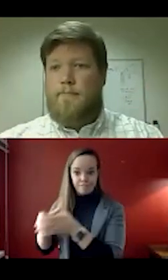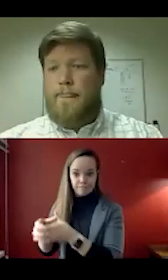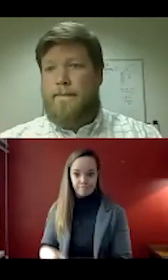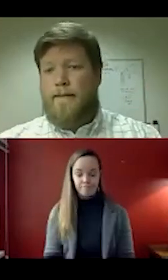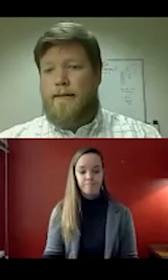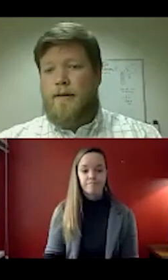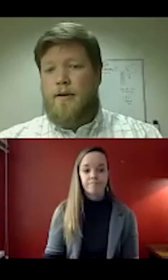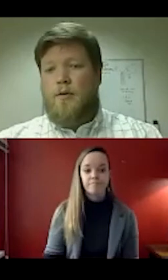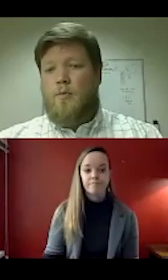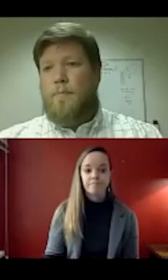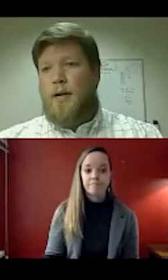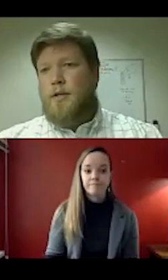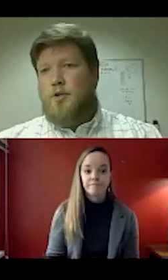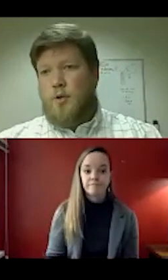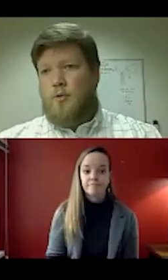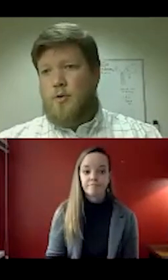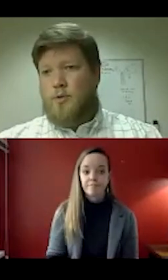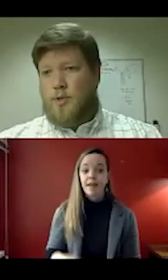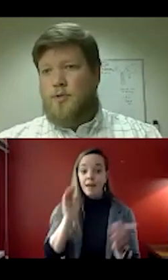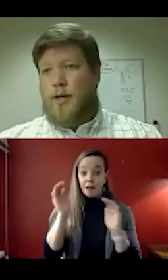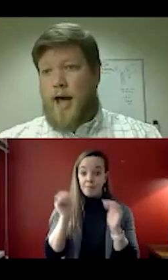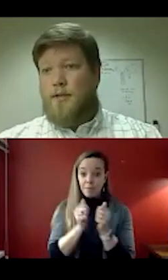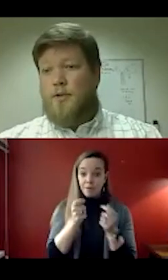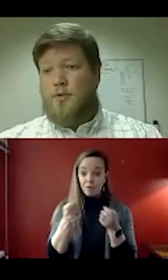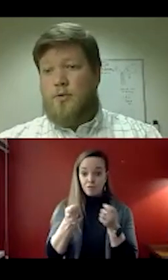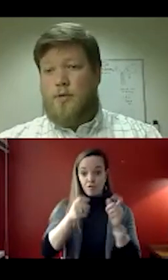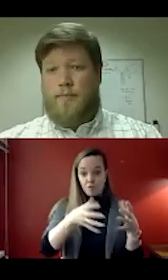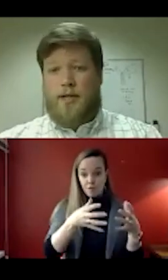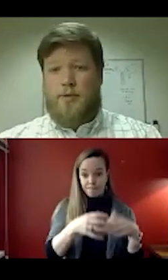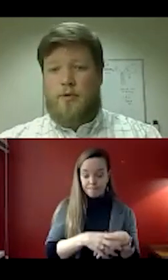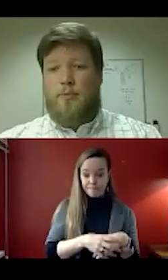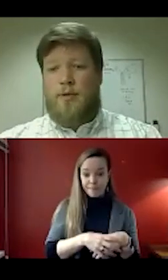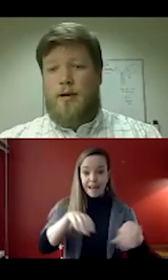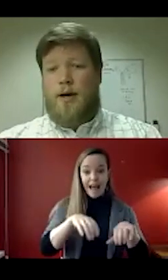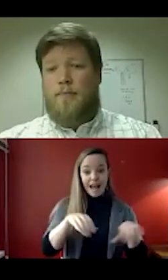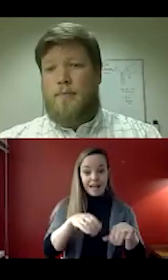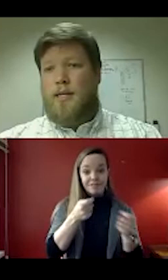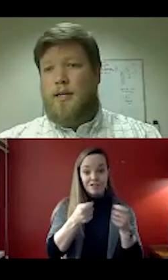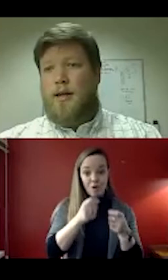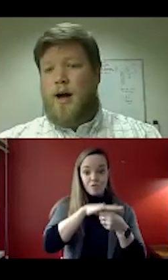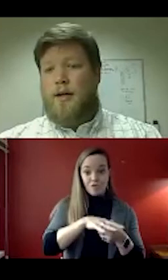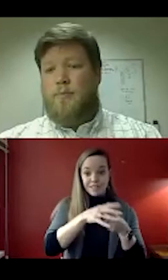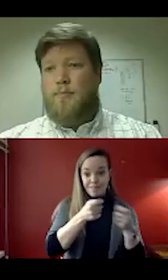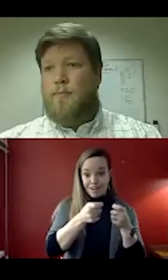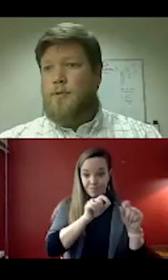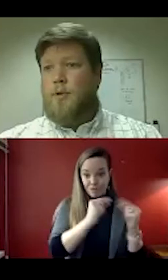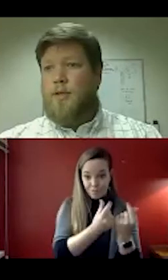see. Well, compared to the control group, which was an active control stress management group, median and high coping people in the Wingman Connect